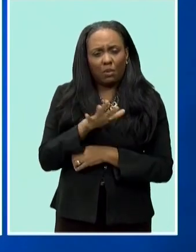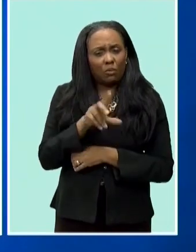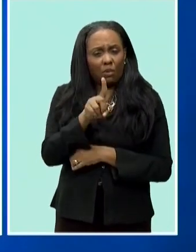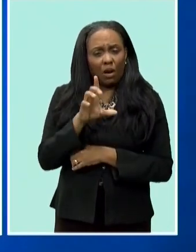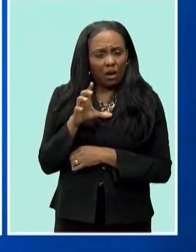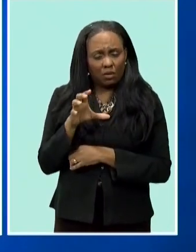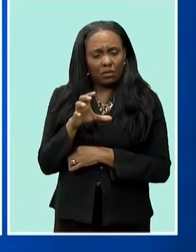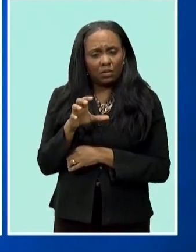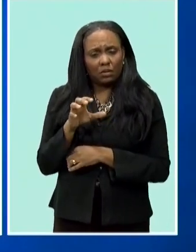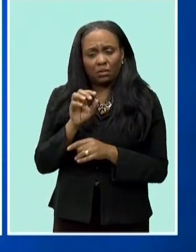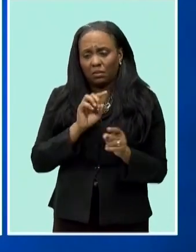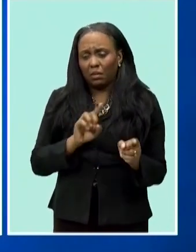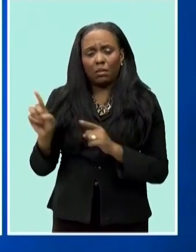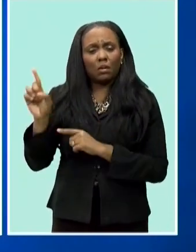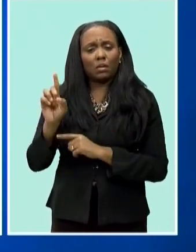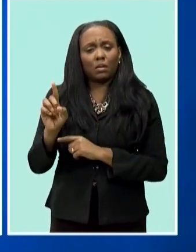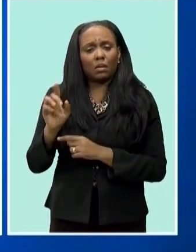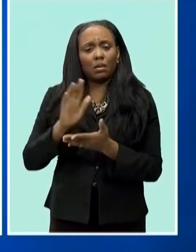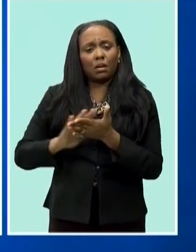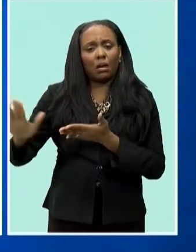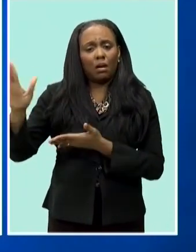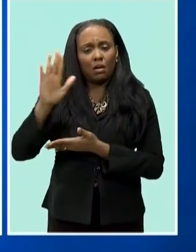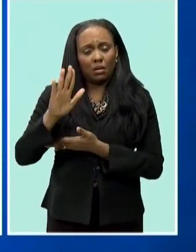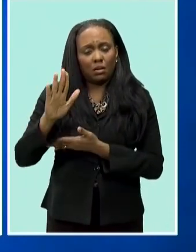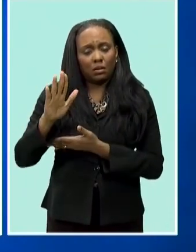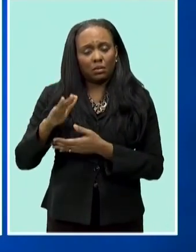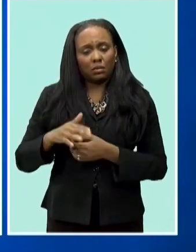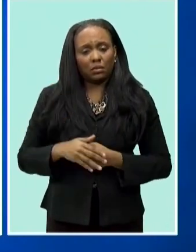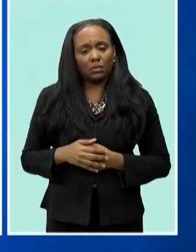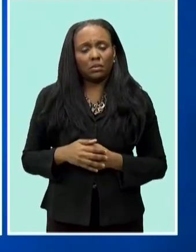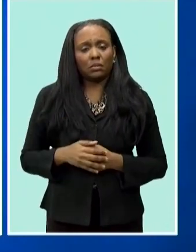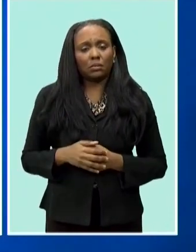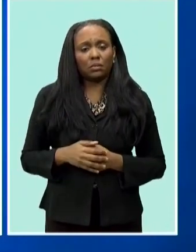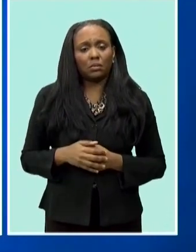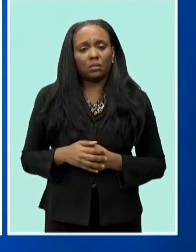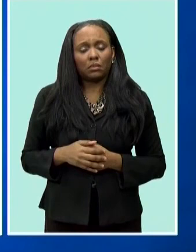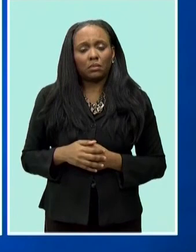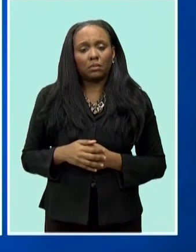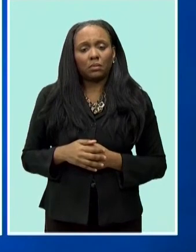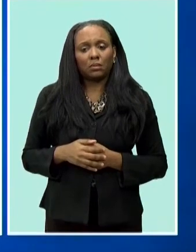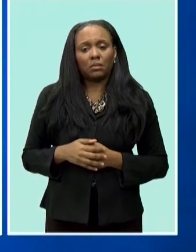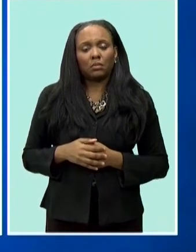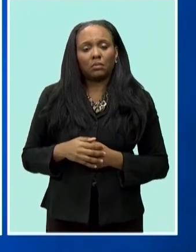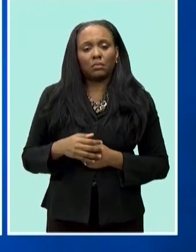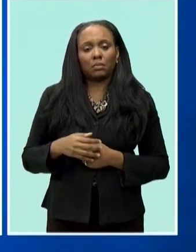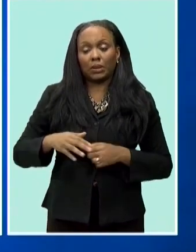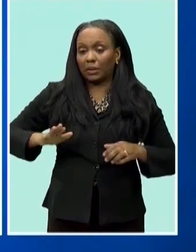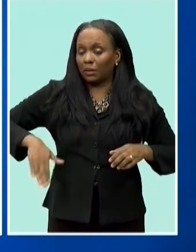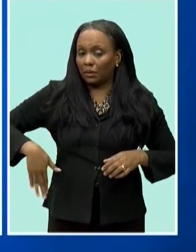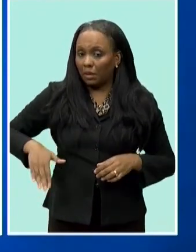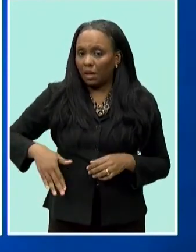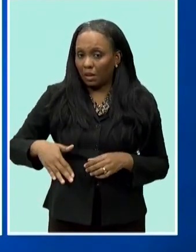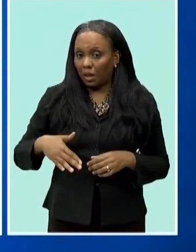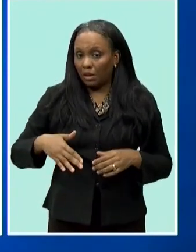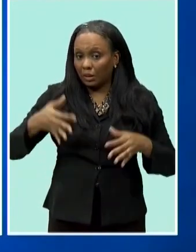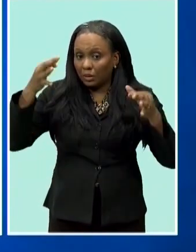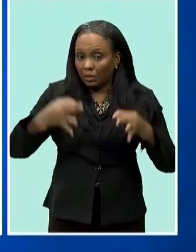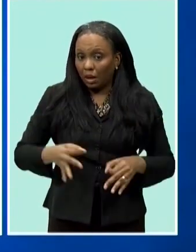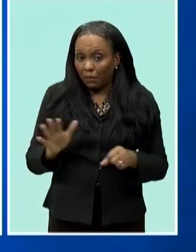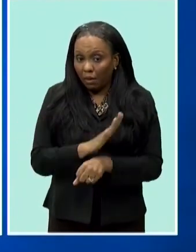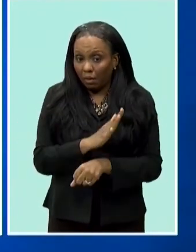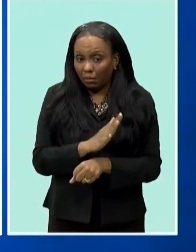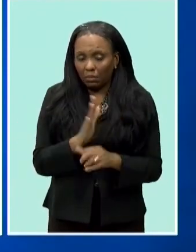A-level college. Let me repeat, it is an ambition that is not yet cast in